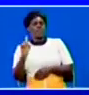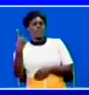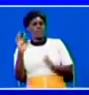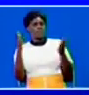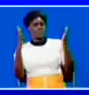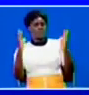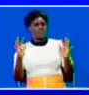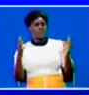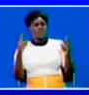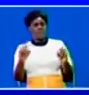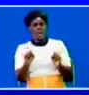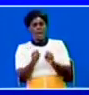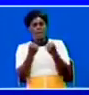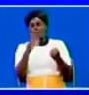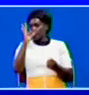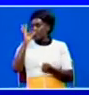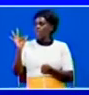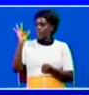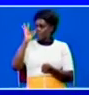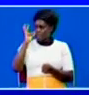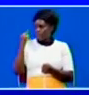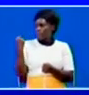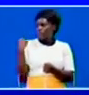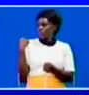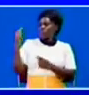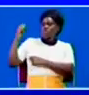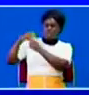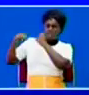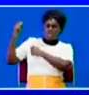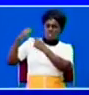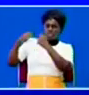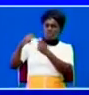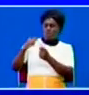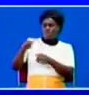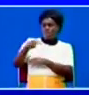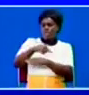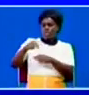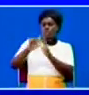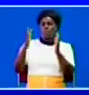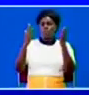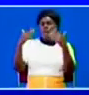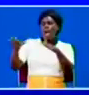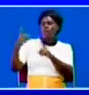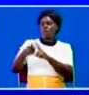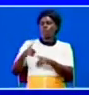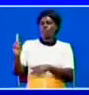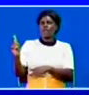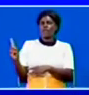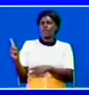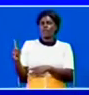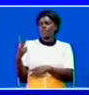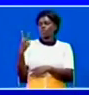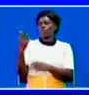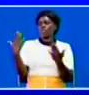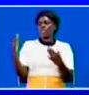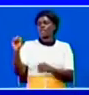the celebration took place in Nyeri, in line with the recent tradition of holding some of these national fetes away from Nairobi. Two